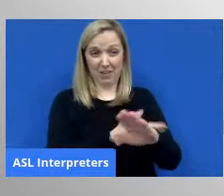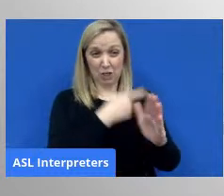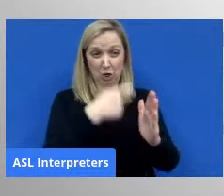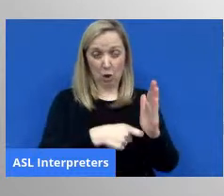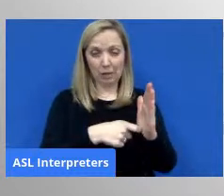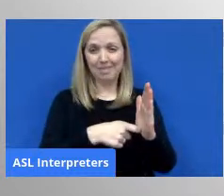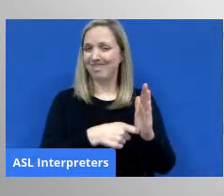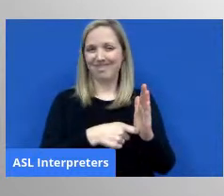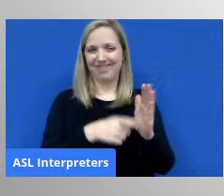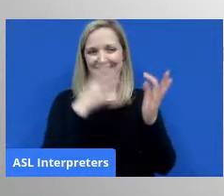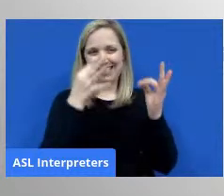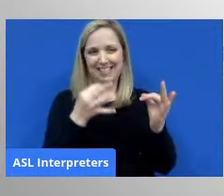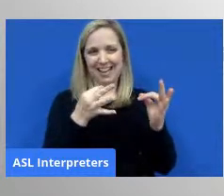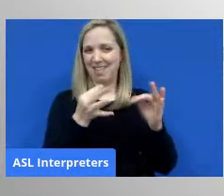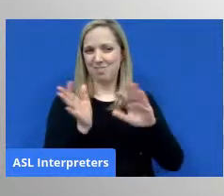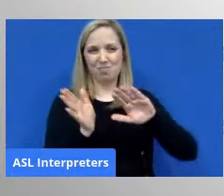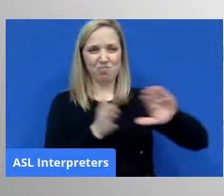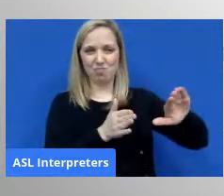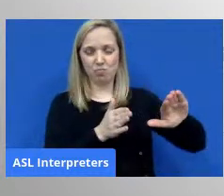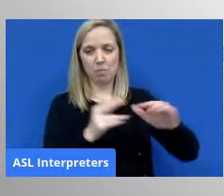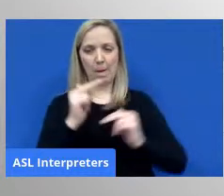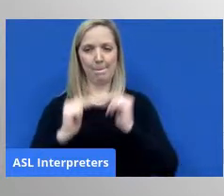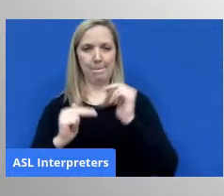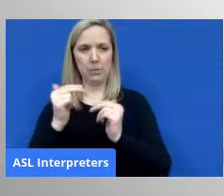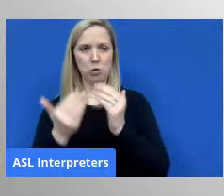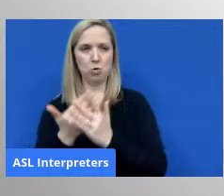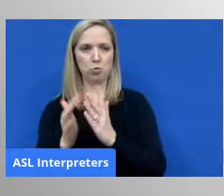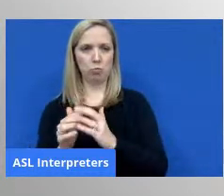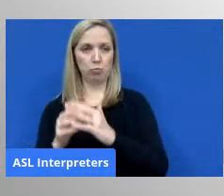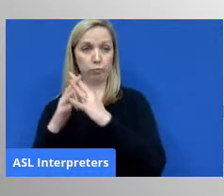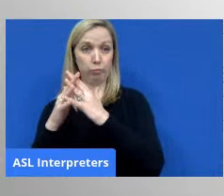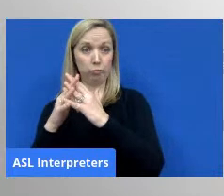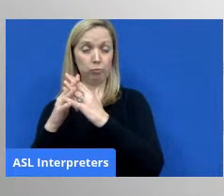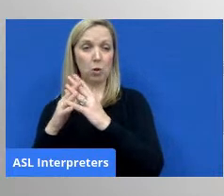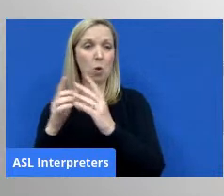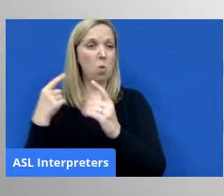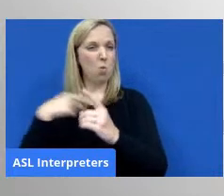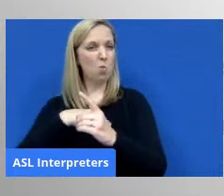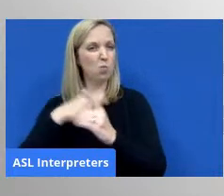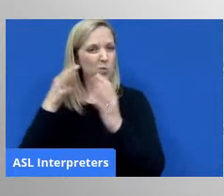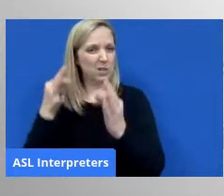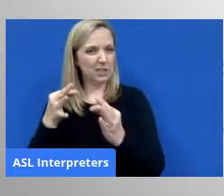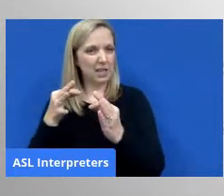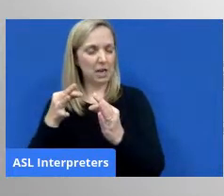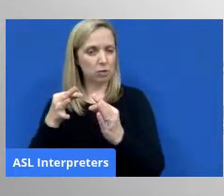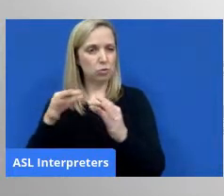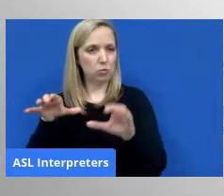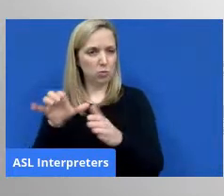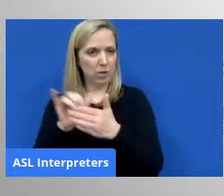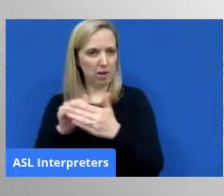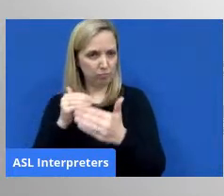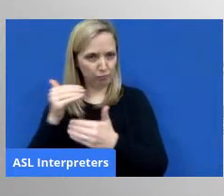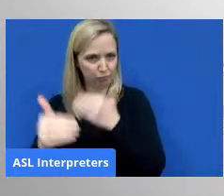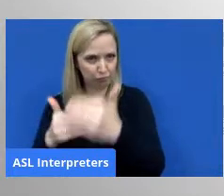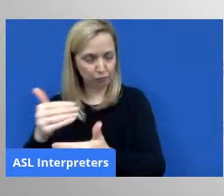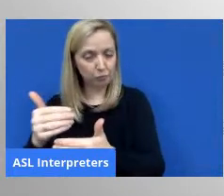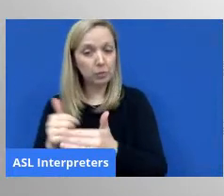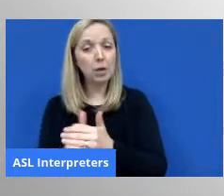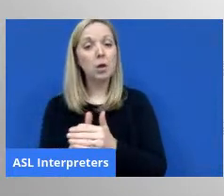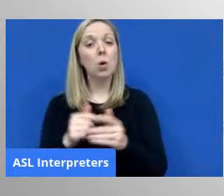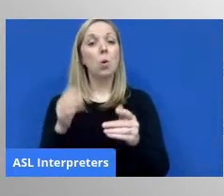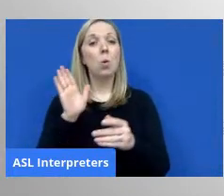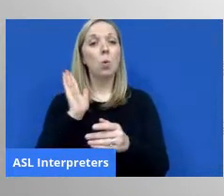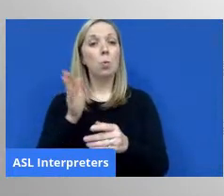what we're pursuing. And we'll have approximately $10 million from SPLOST 5. And then we're counting